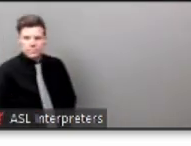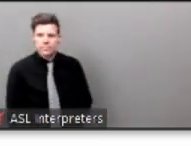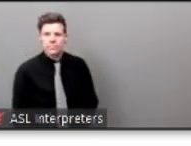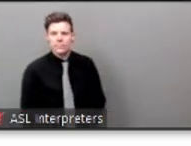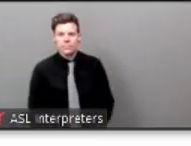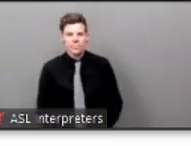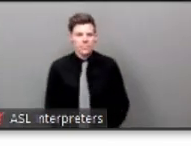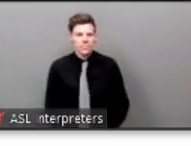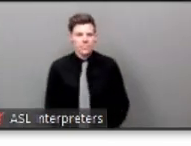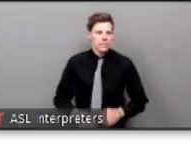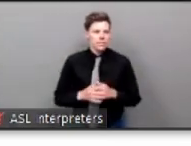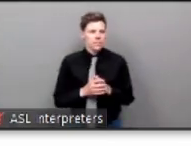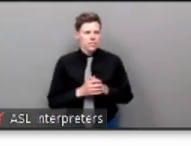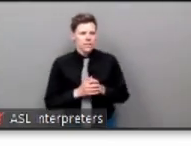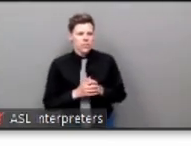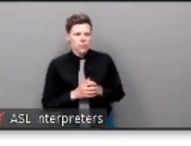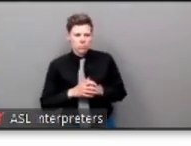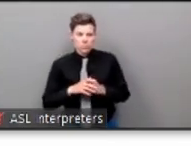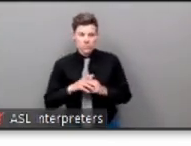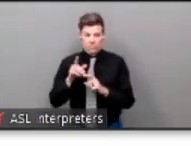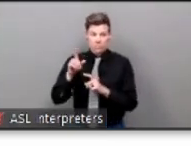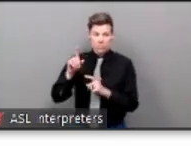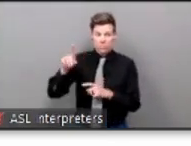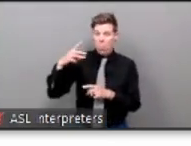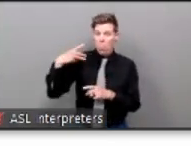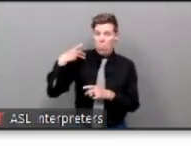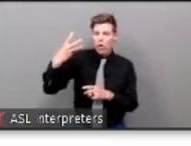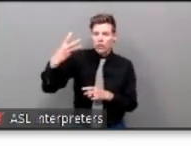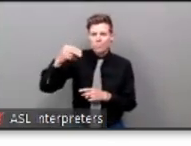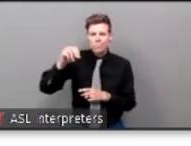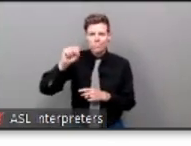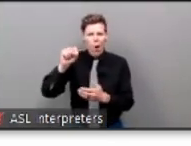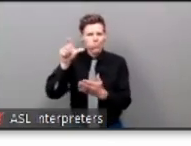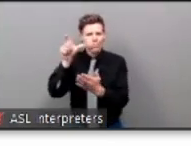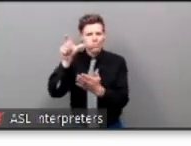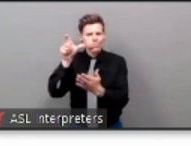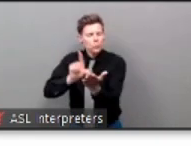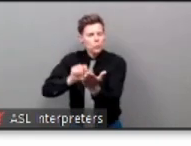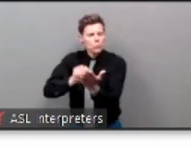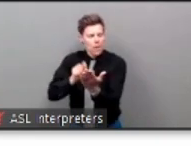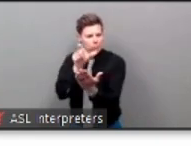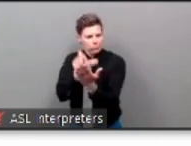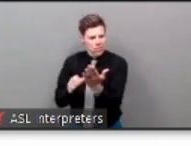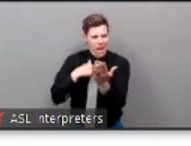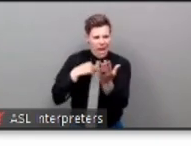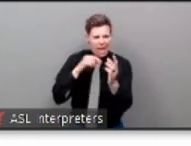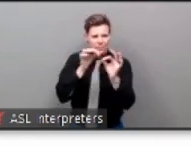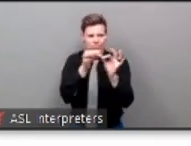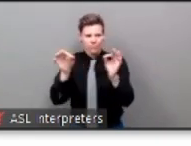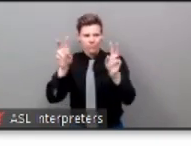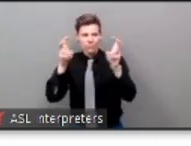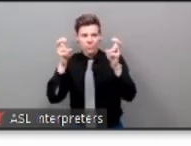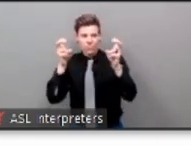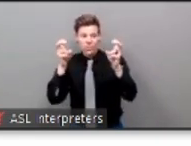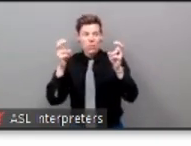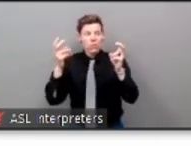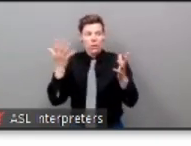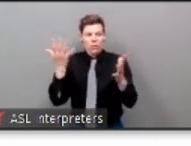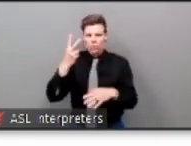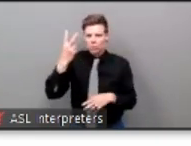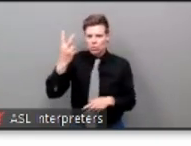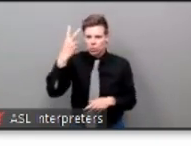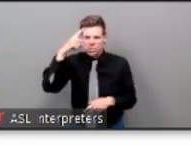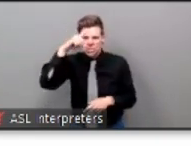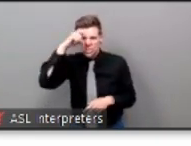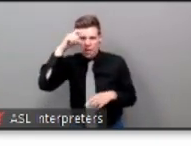a great article in the Washington Post, A Tale of Two Summers, a pandemic among the unvaccinated. And this is kind of a